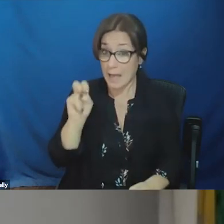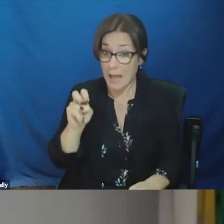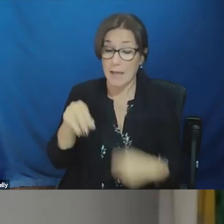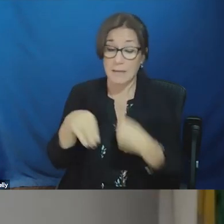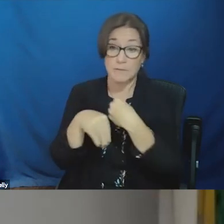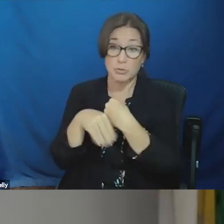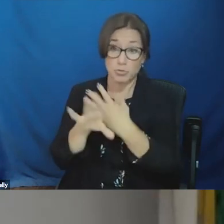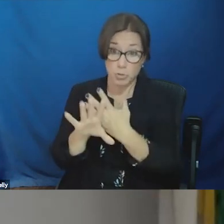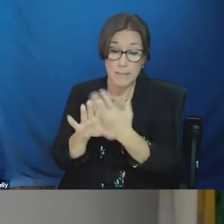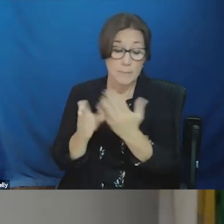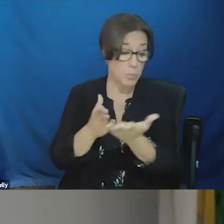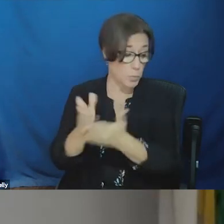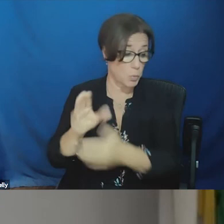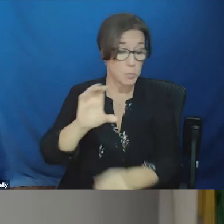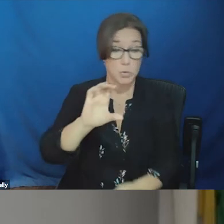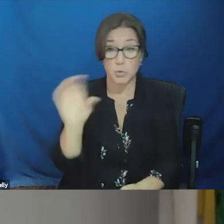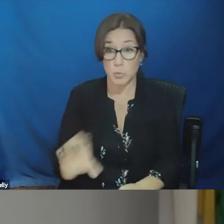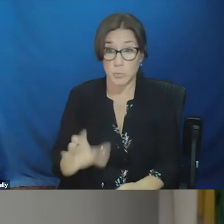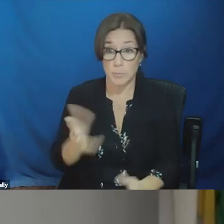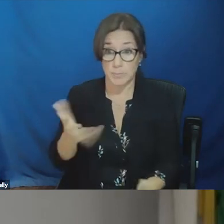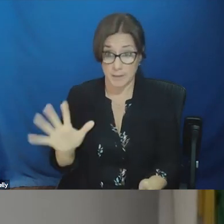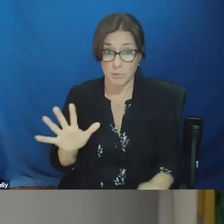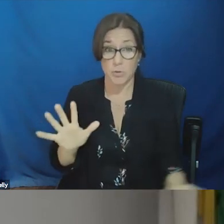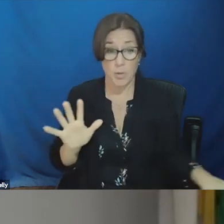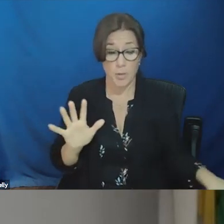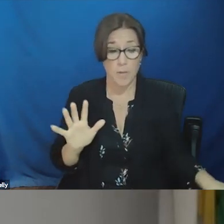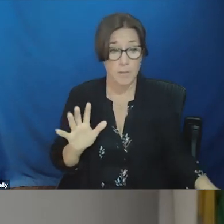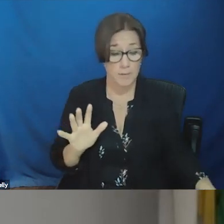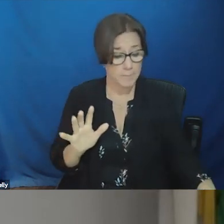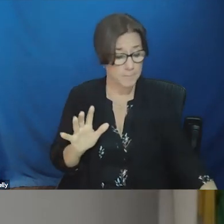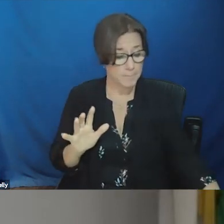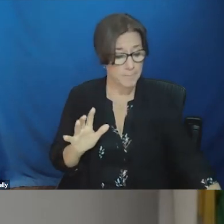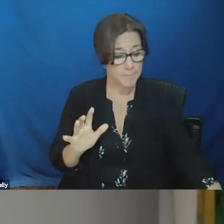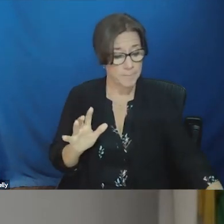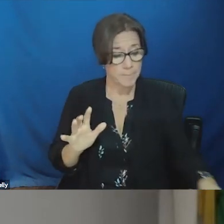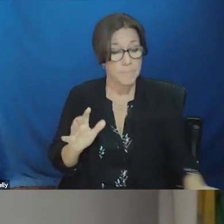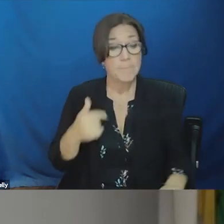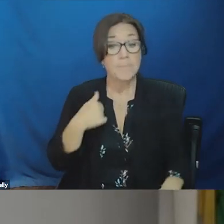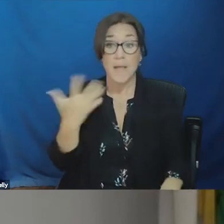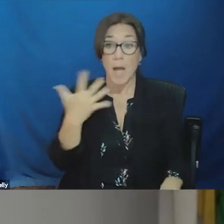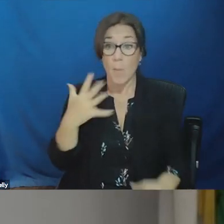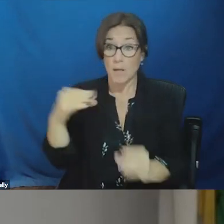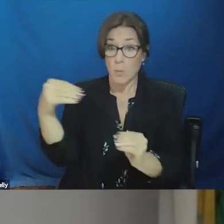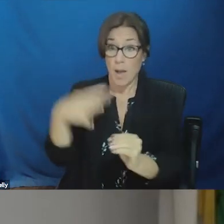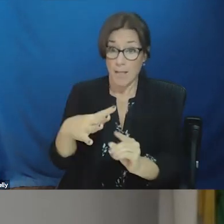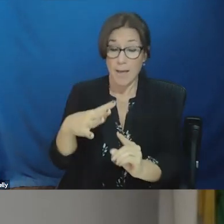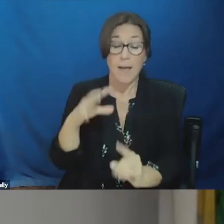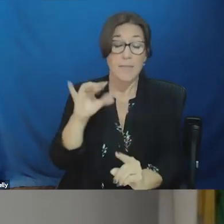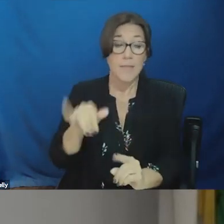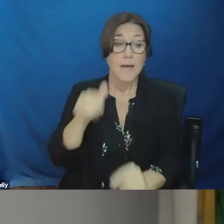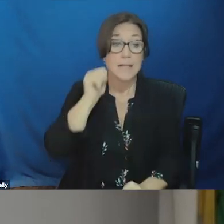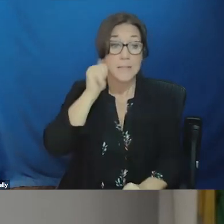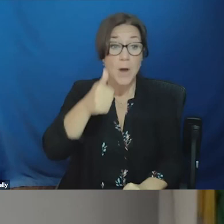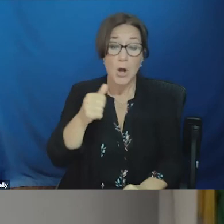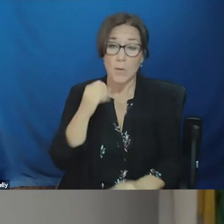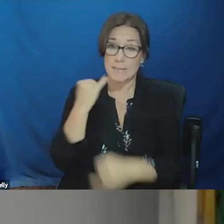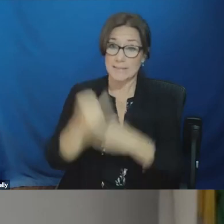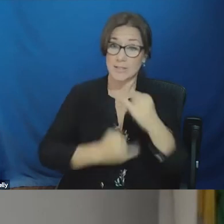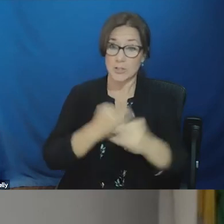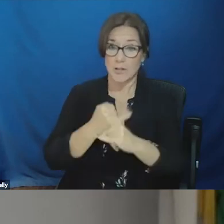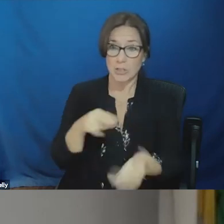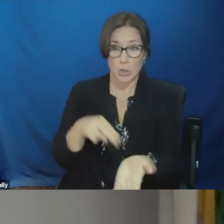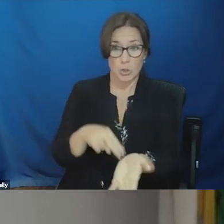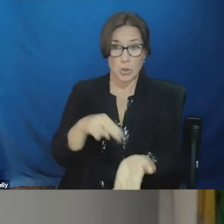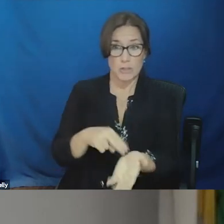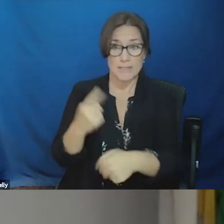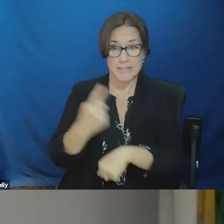only. And just as we adjourn tonight, I just think I'd like to highlight that tomorrow is International Nurses Day.